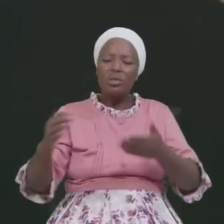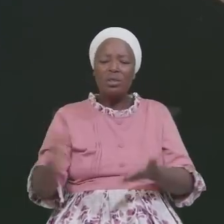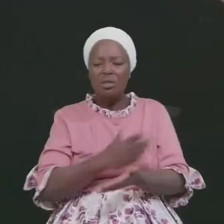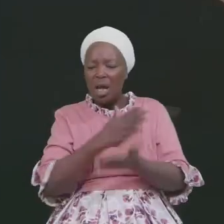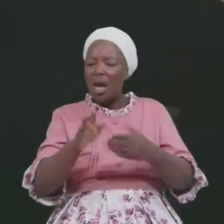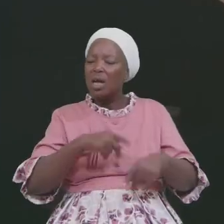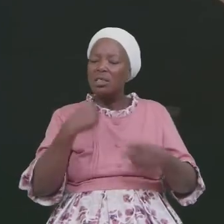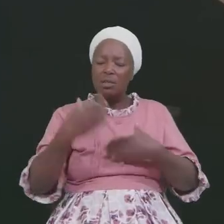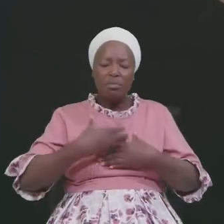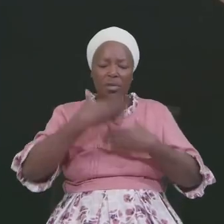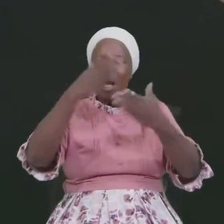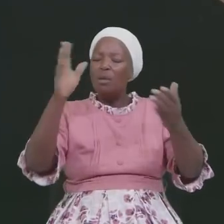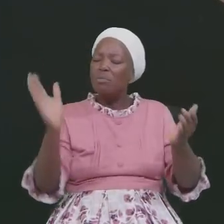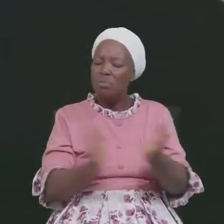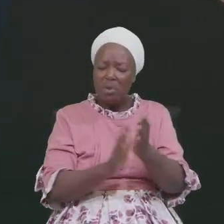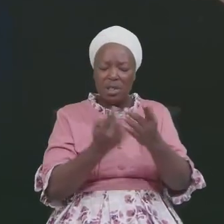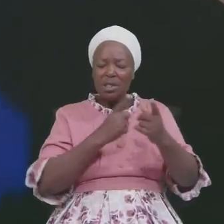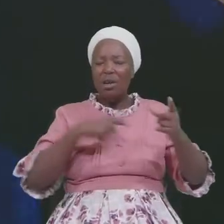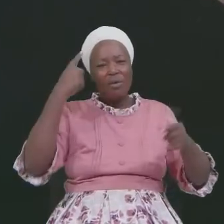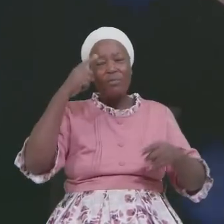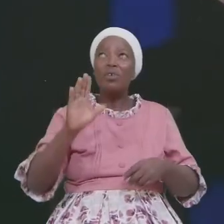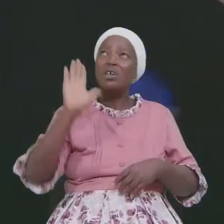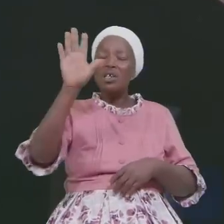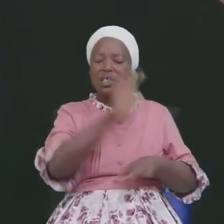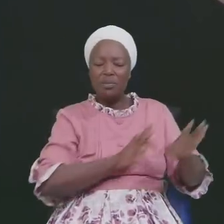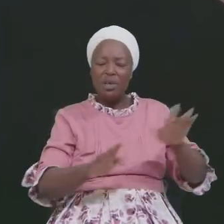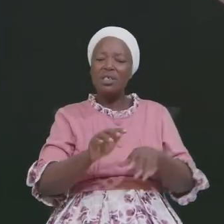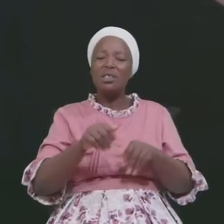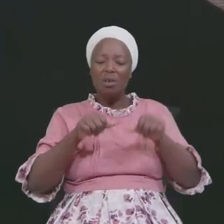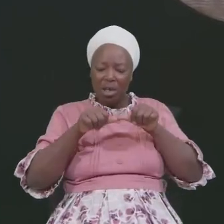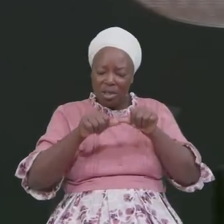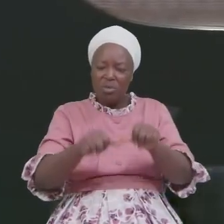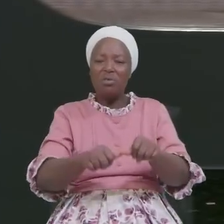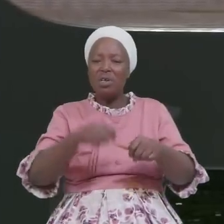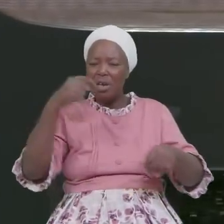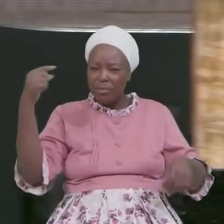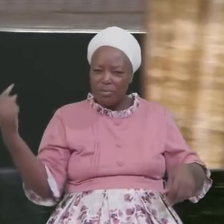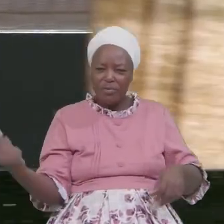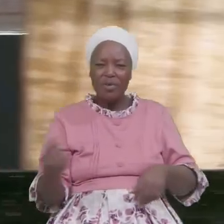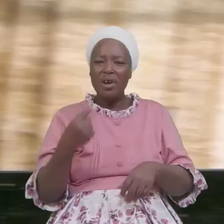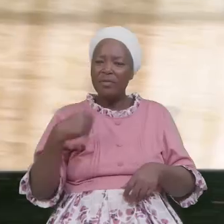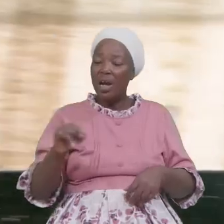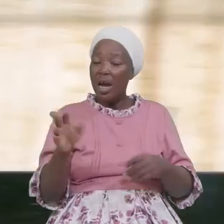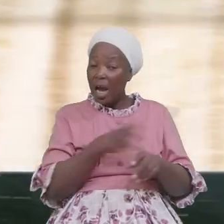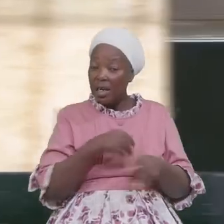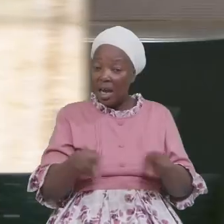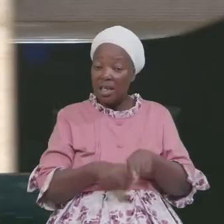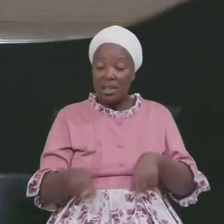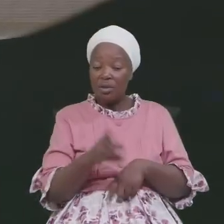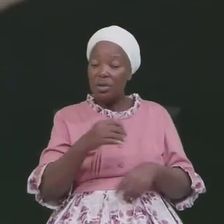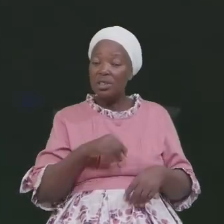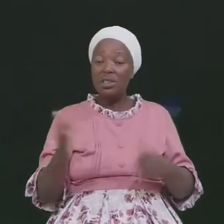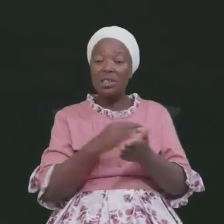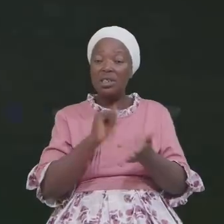praise the Lord, for his mercy endureth forever. And as they were singing the praises of